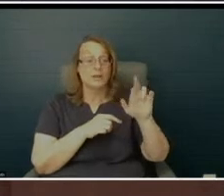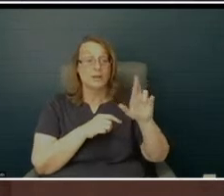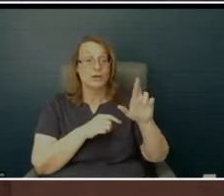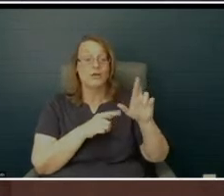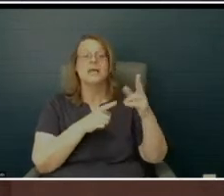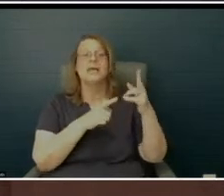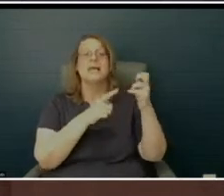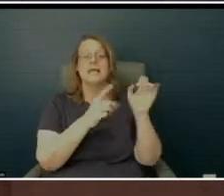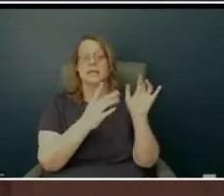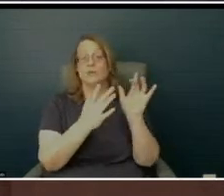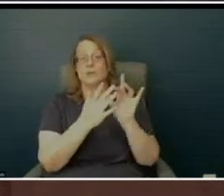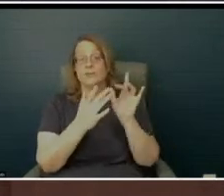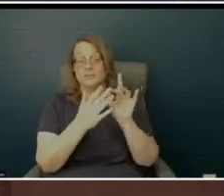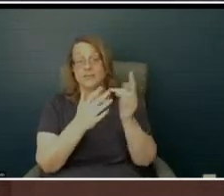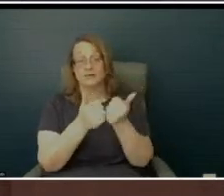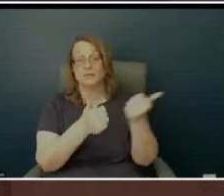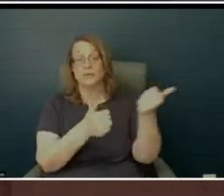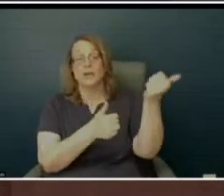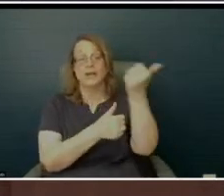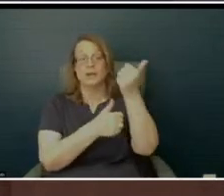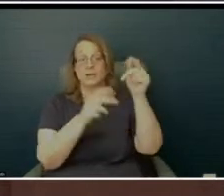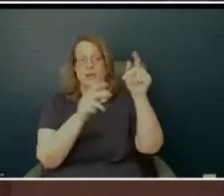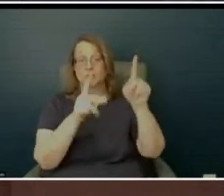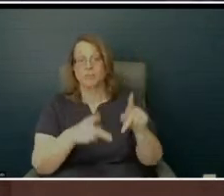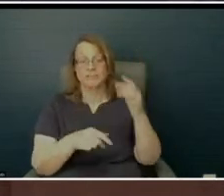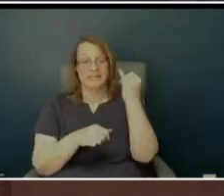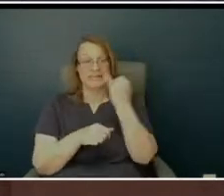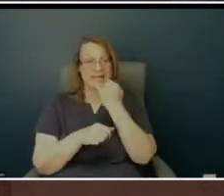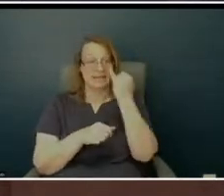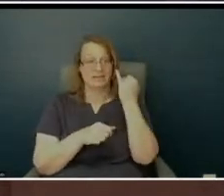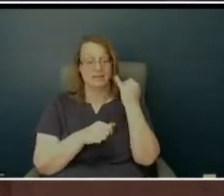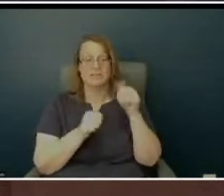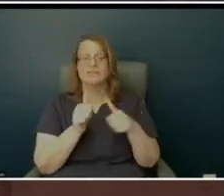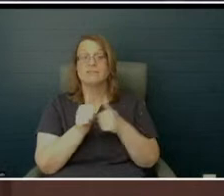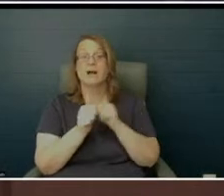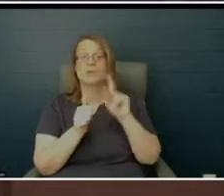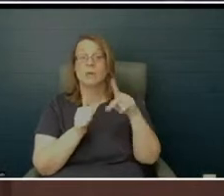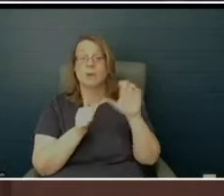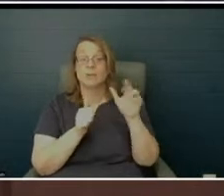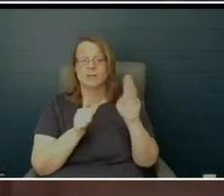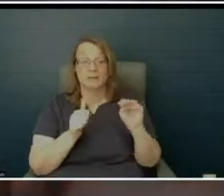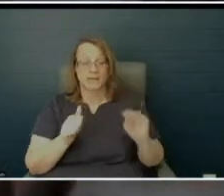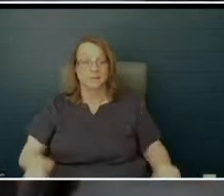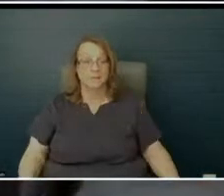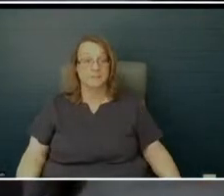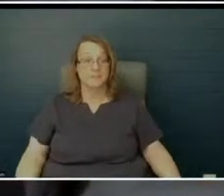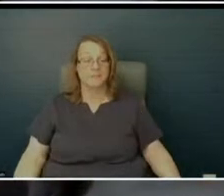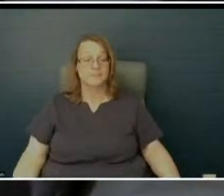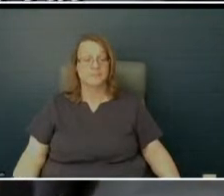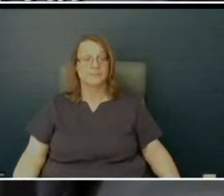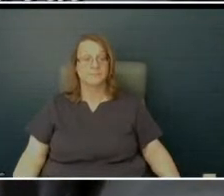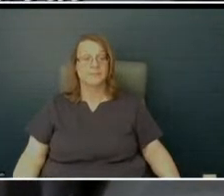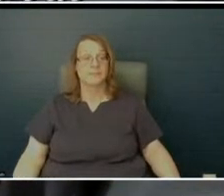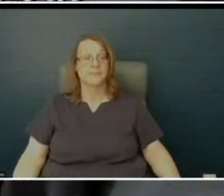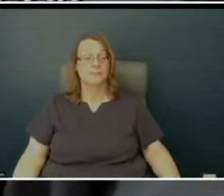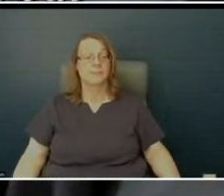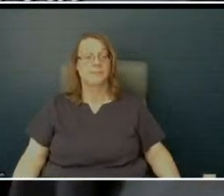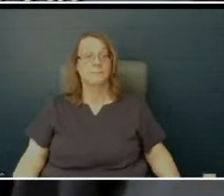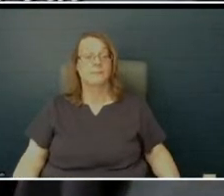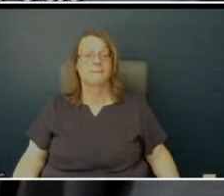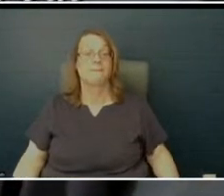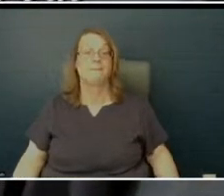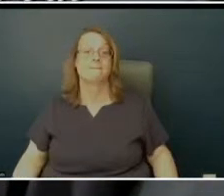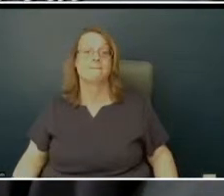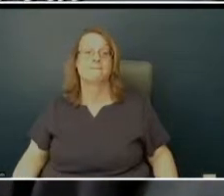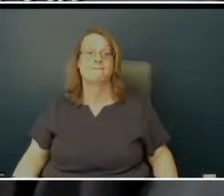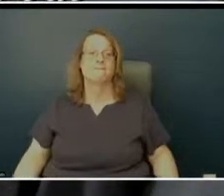high-ranking official based in Italy to follow up on this claim. ask for him was, can you call out the defense attaché